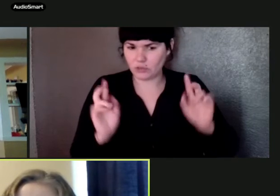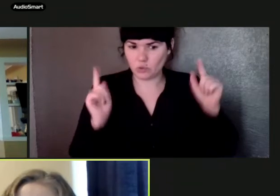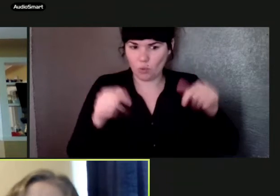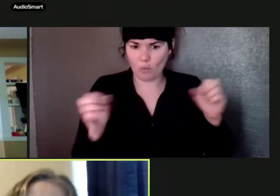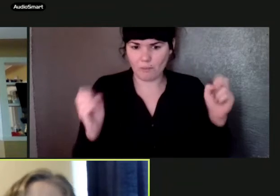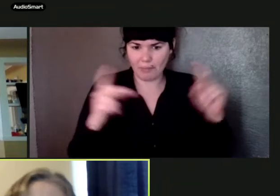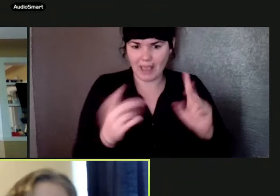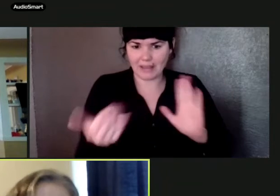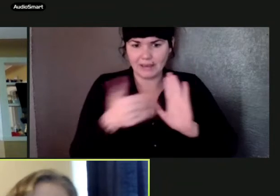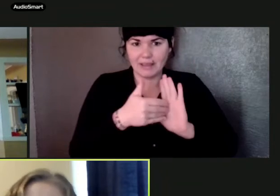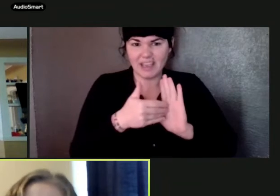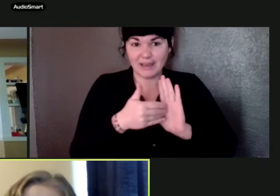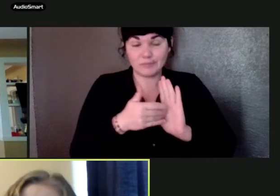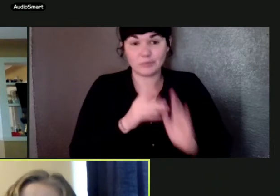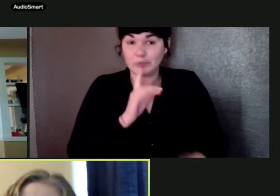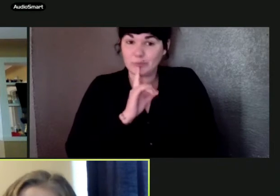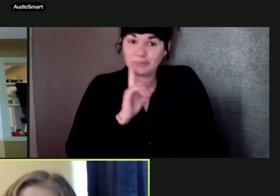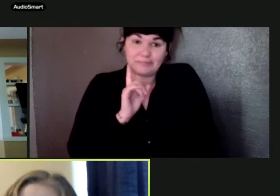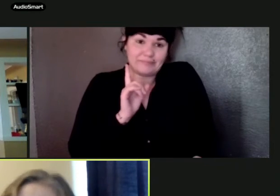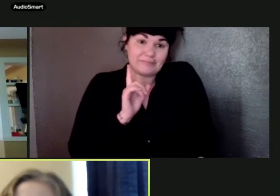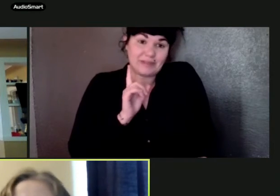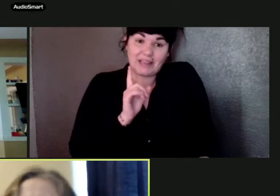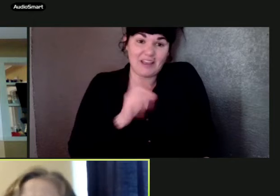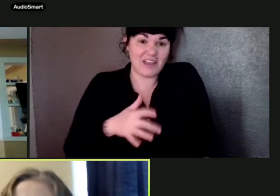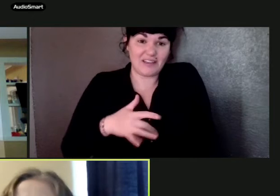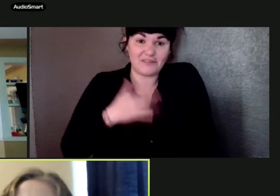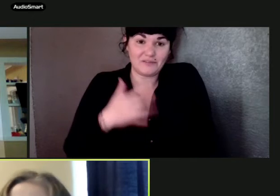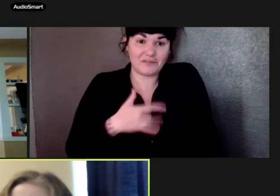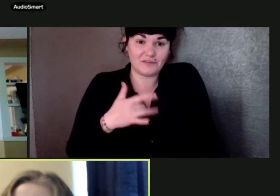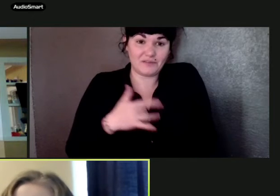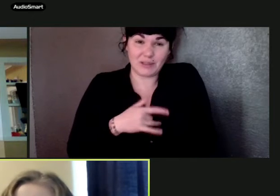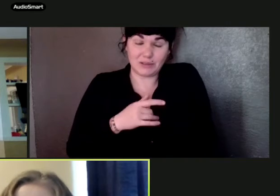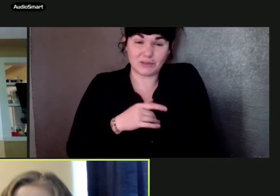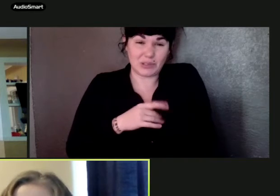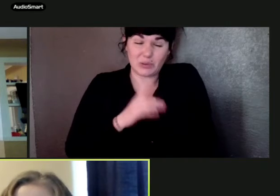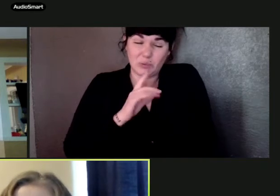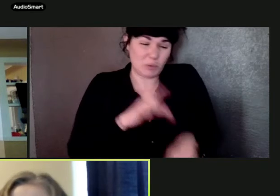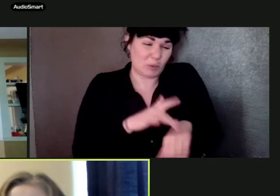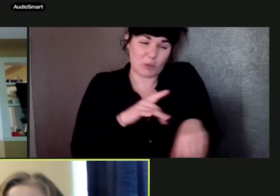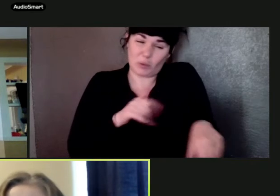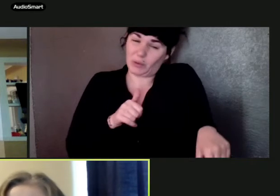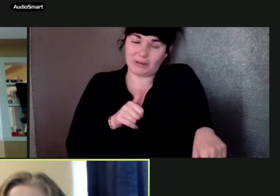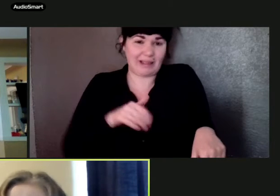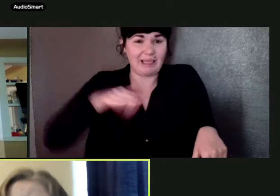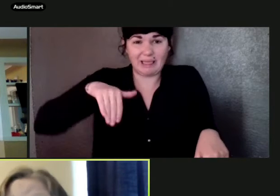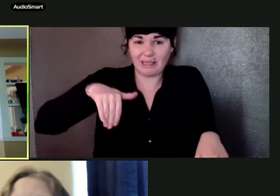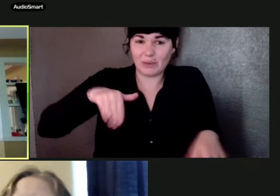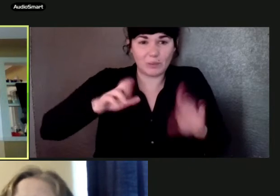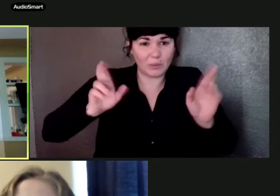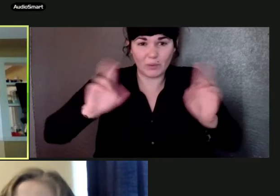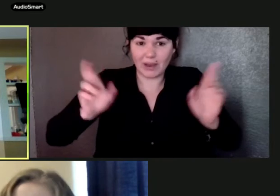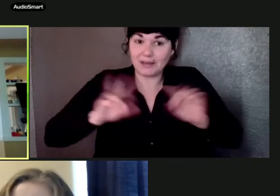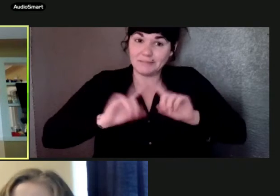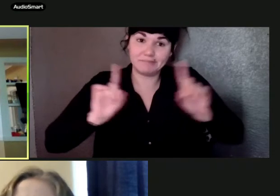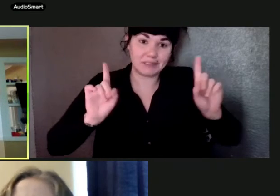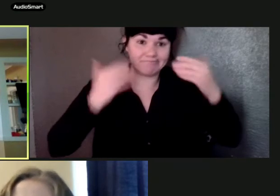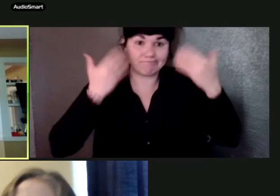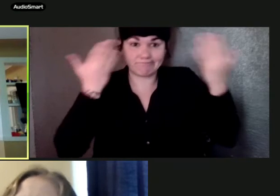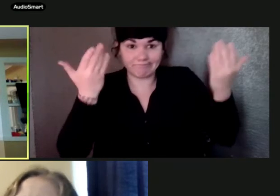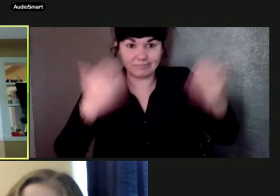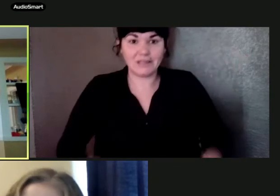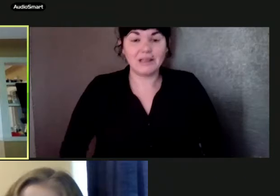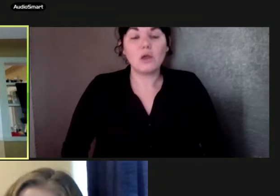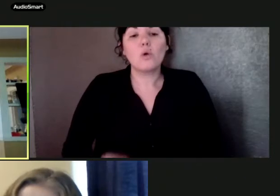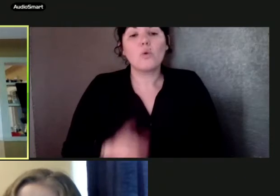So, particularly with our numbers. But what are your recommendations for that? I'd say reach out Not yours, Hannah.